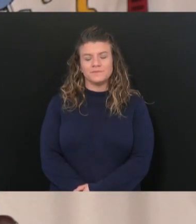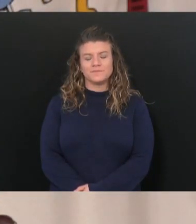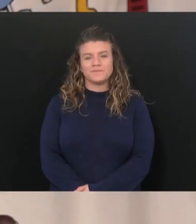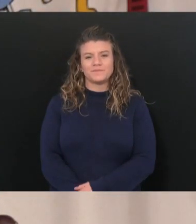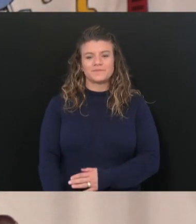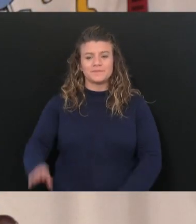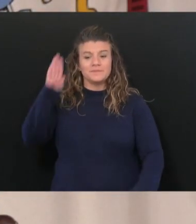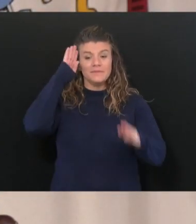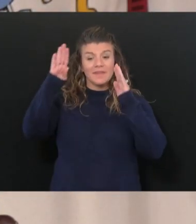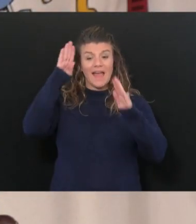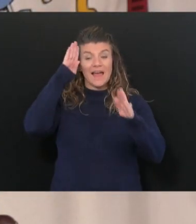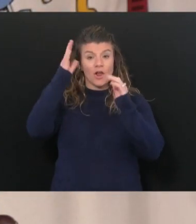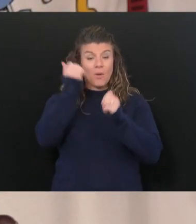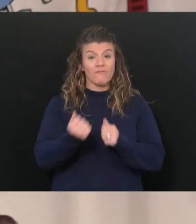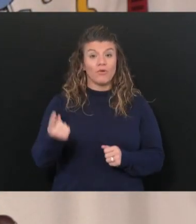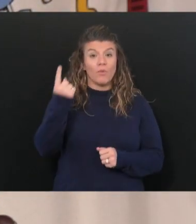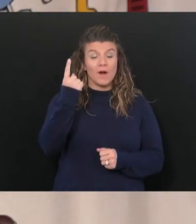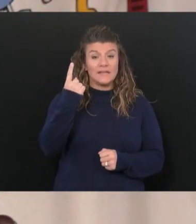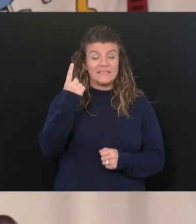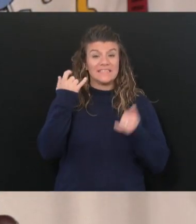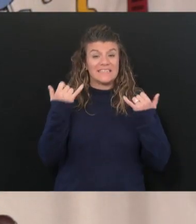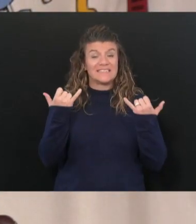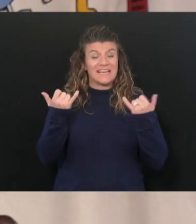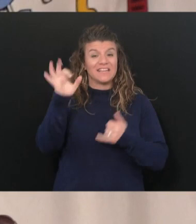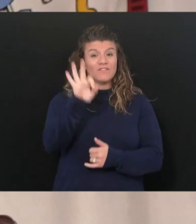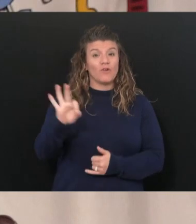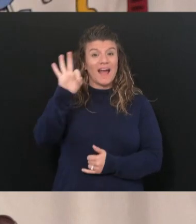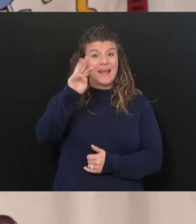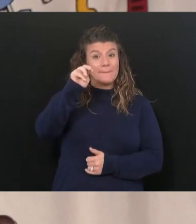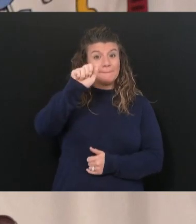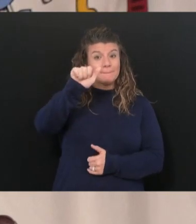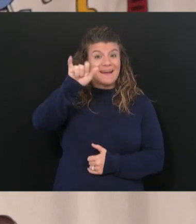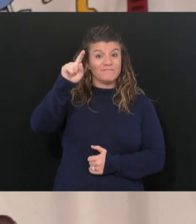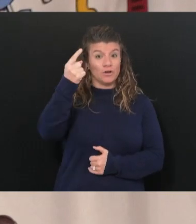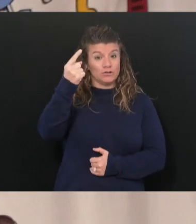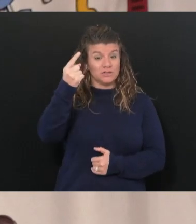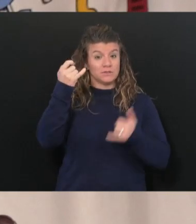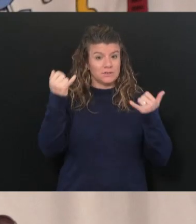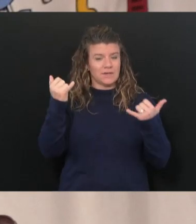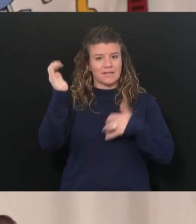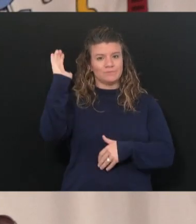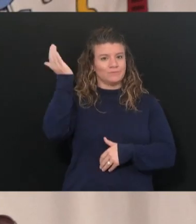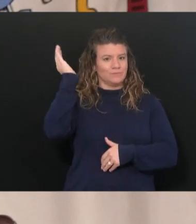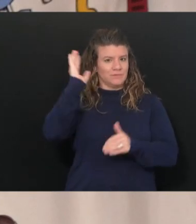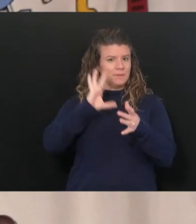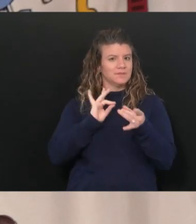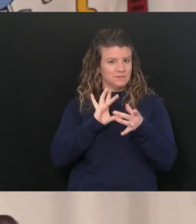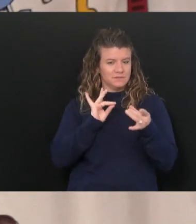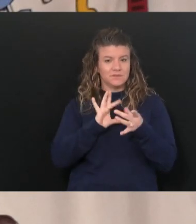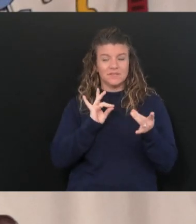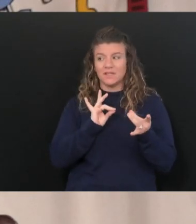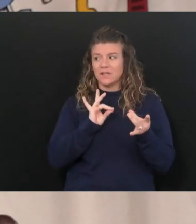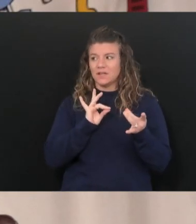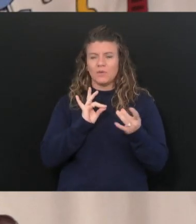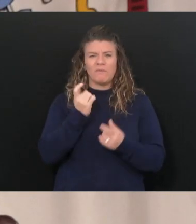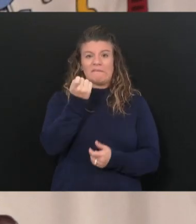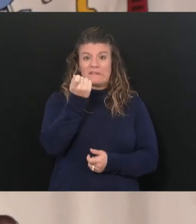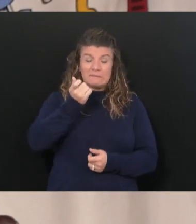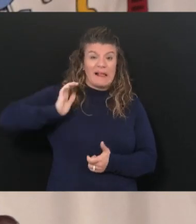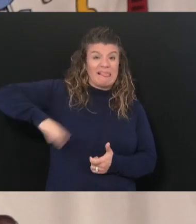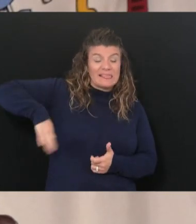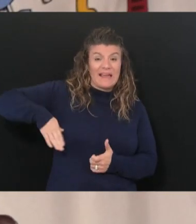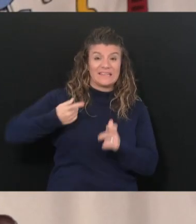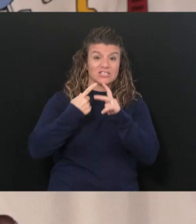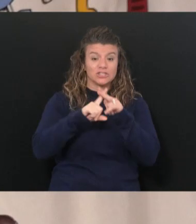Hello, everyone. This is Friday, May 1st. This is our briefing today. We've been a little late getting going and